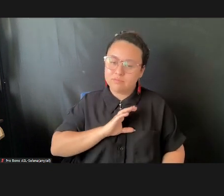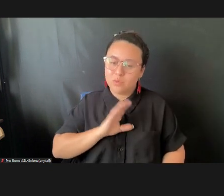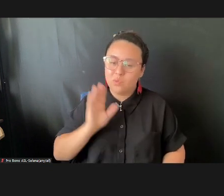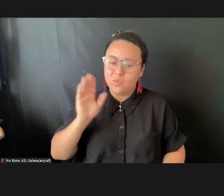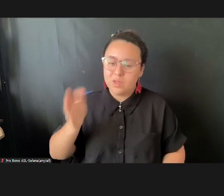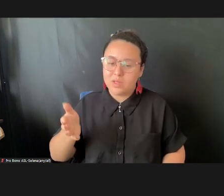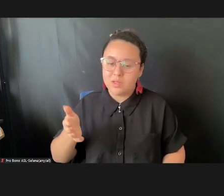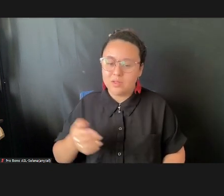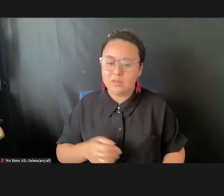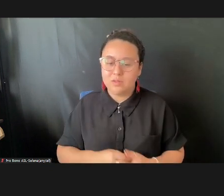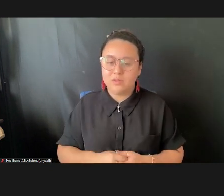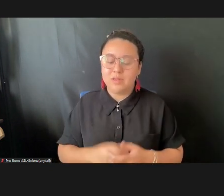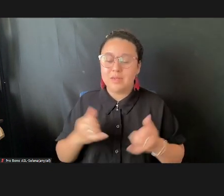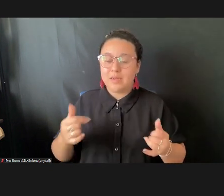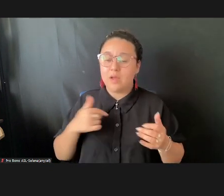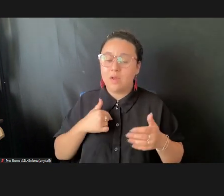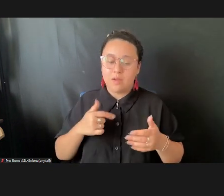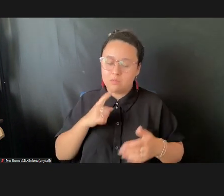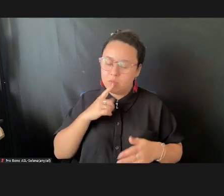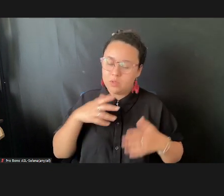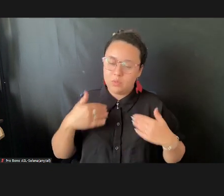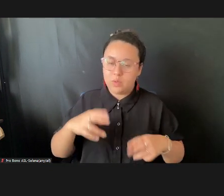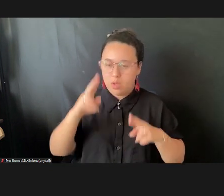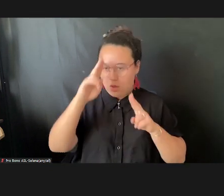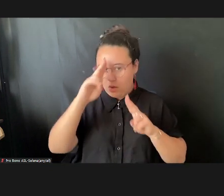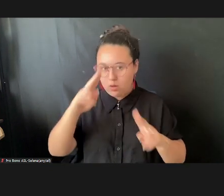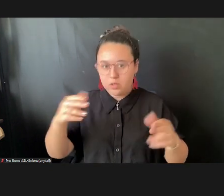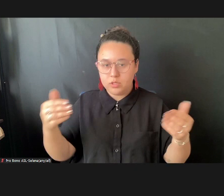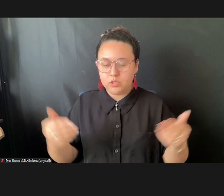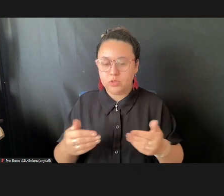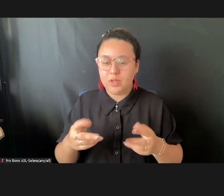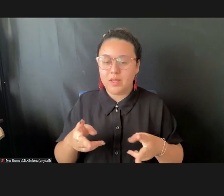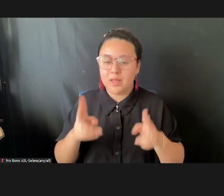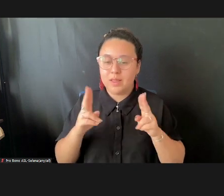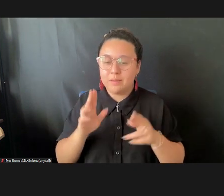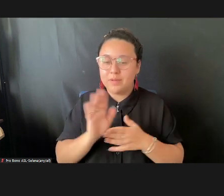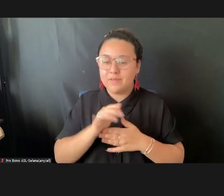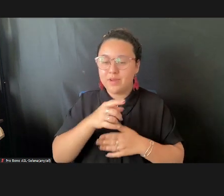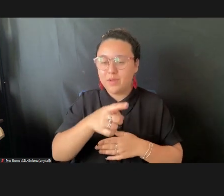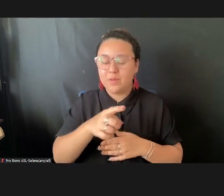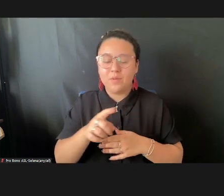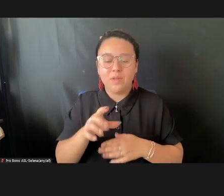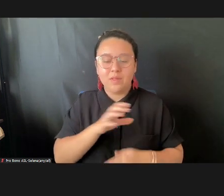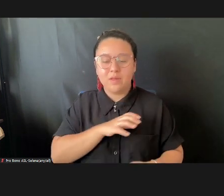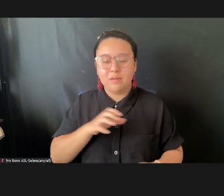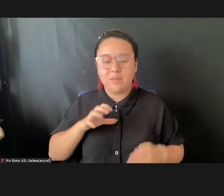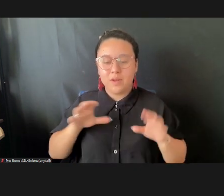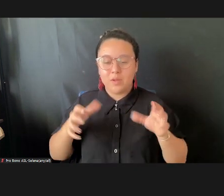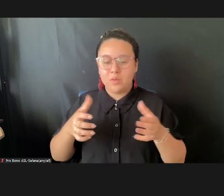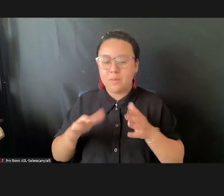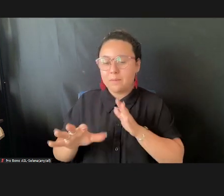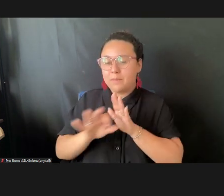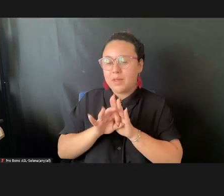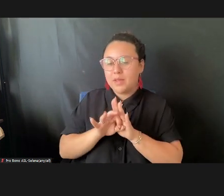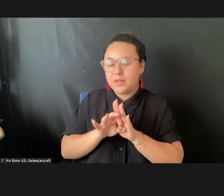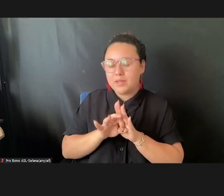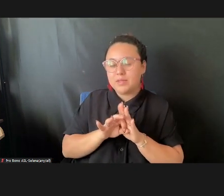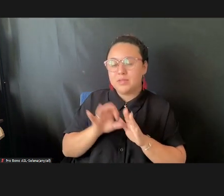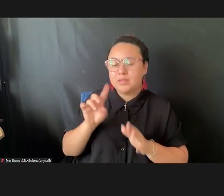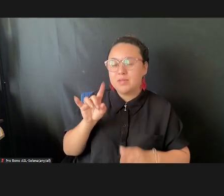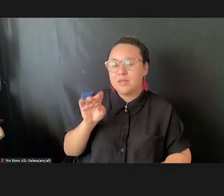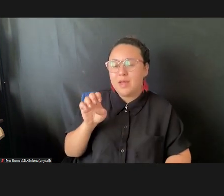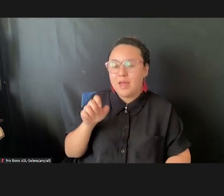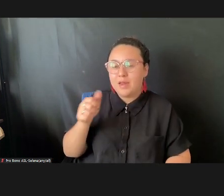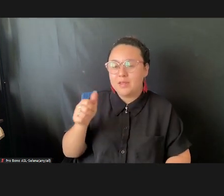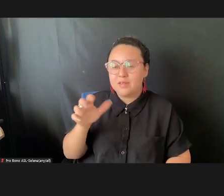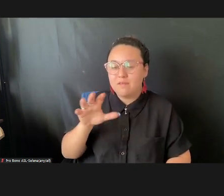It's now my great pleasure to introduce this little clip, which the committee has selected from a group that Diane was one of the co-founders